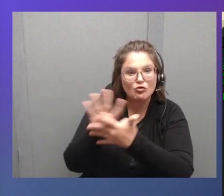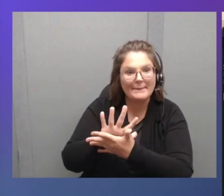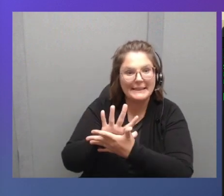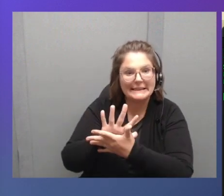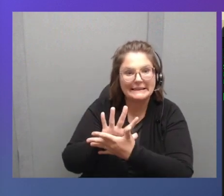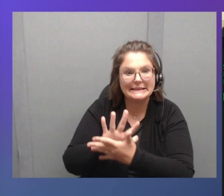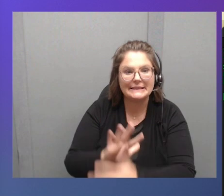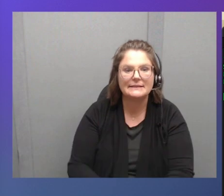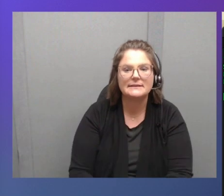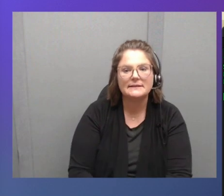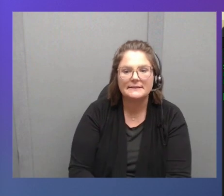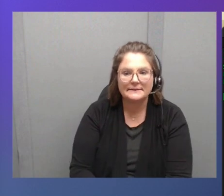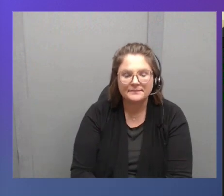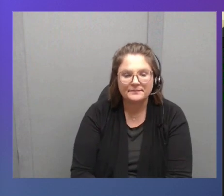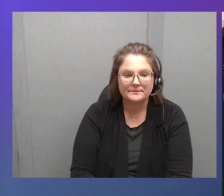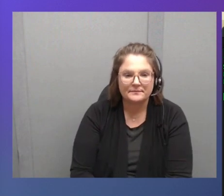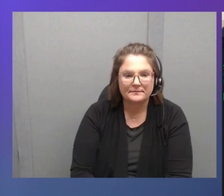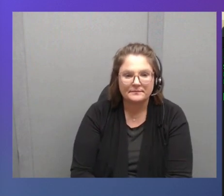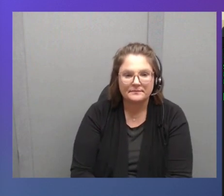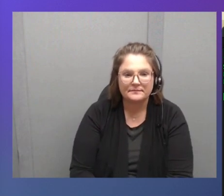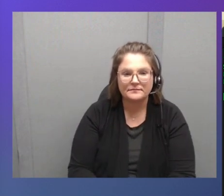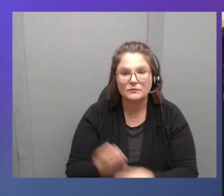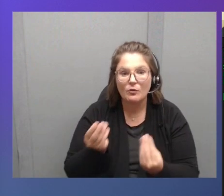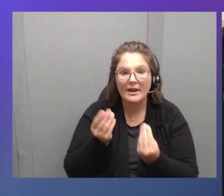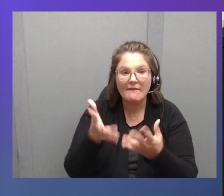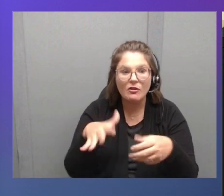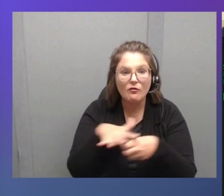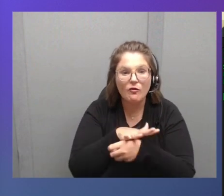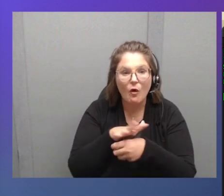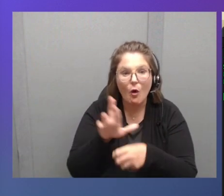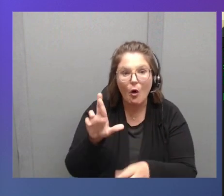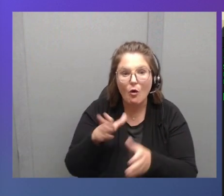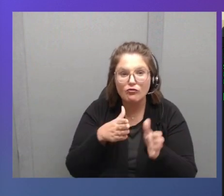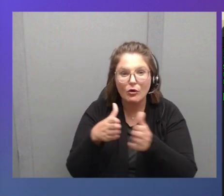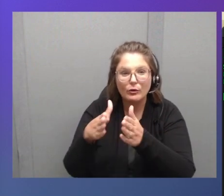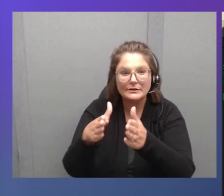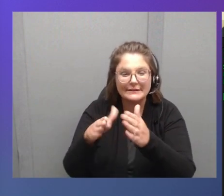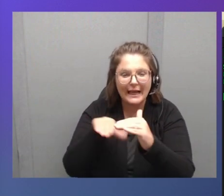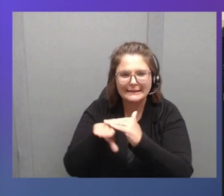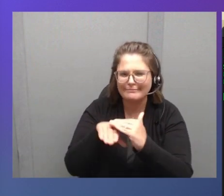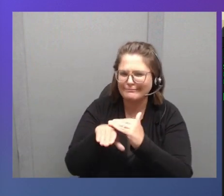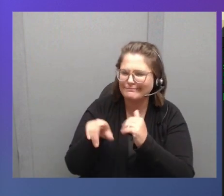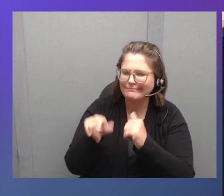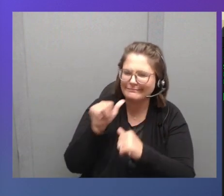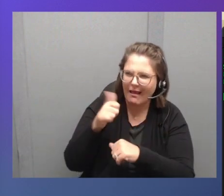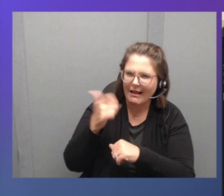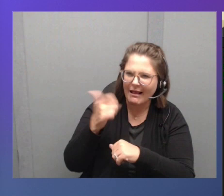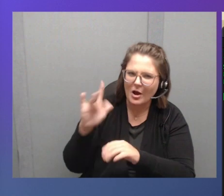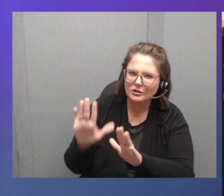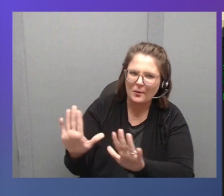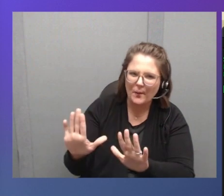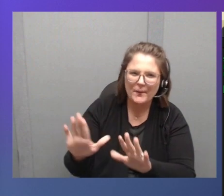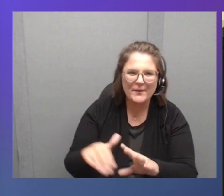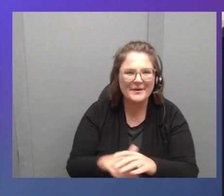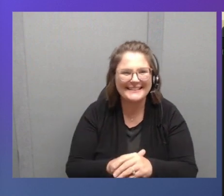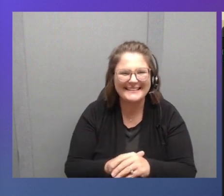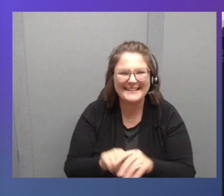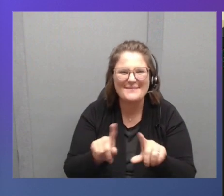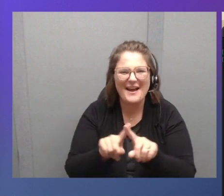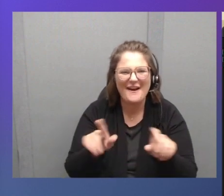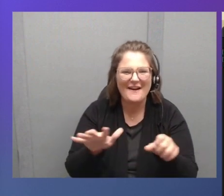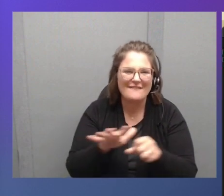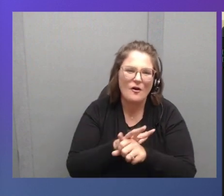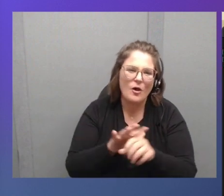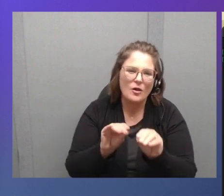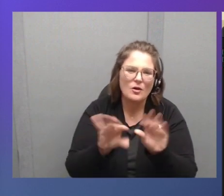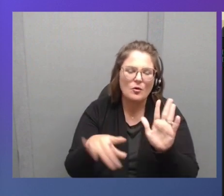it just a full root access. But do you think that's smart? Definitely not. Okay. Aw. Definitely not. However, full disclosure, you're about to see me be root